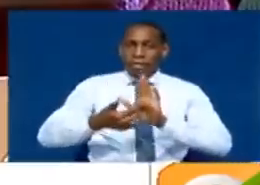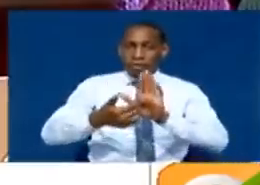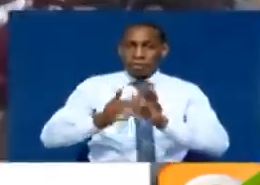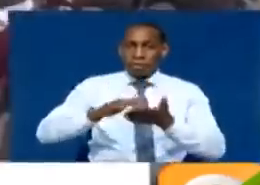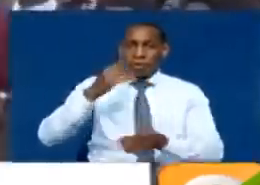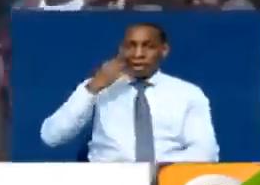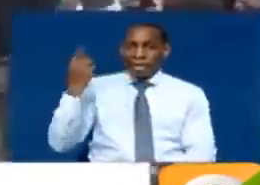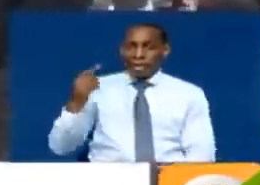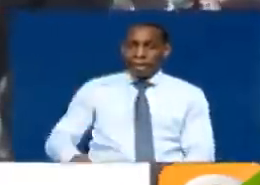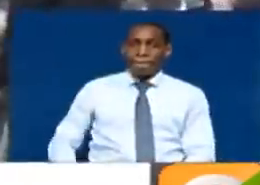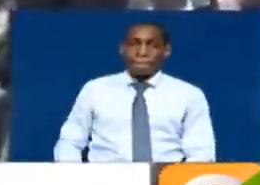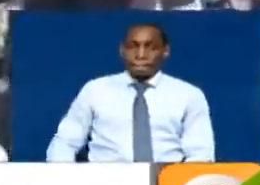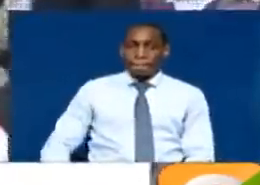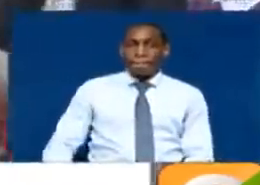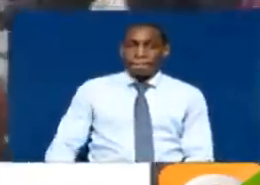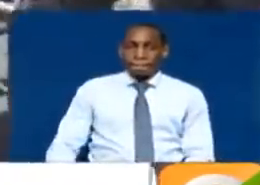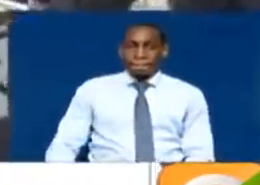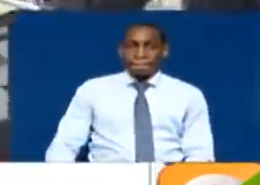reports.